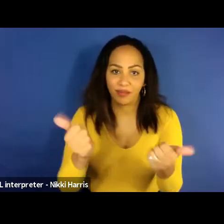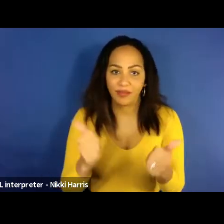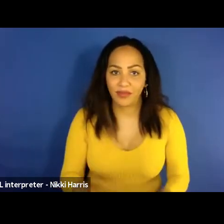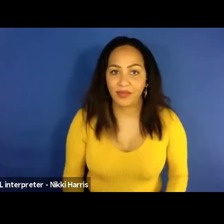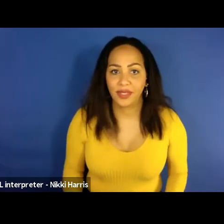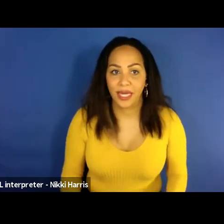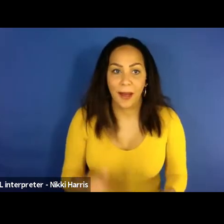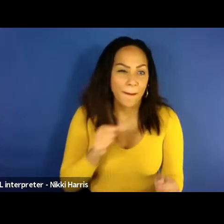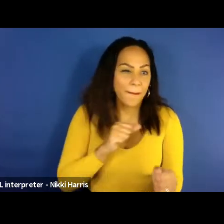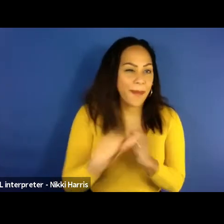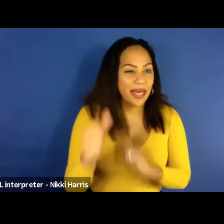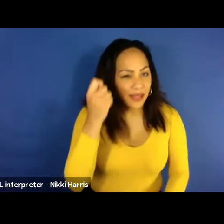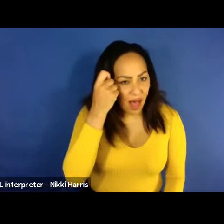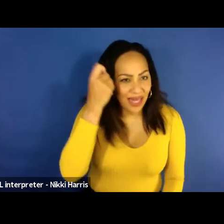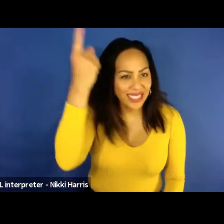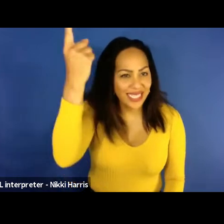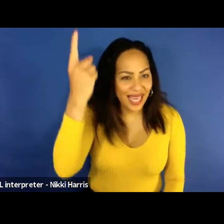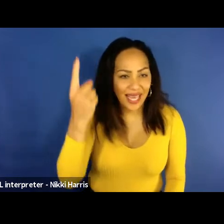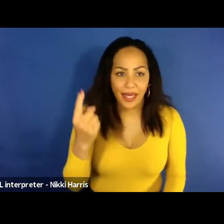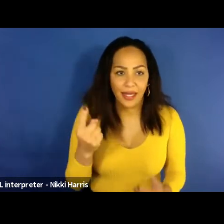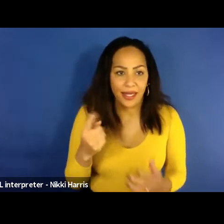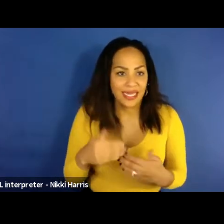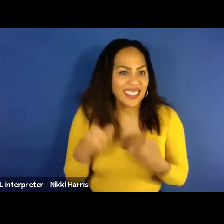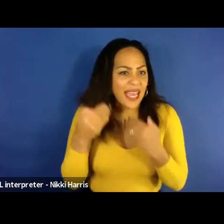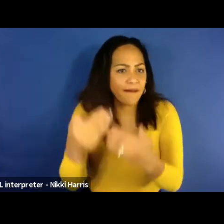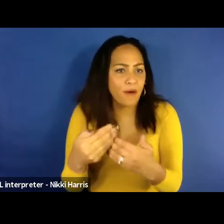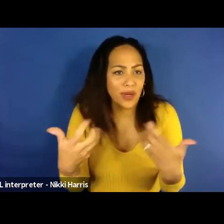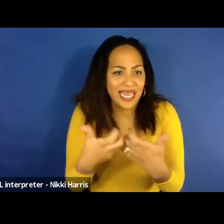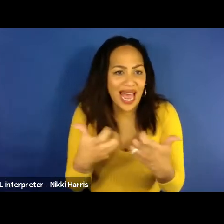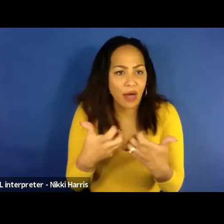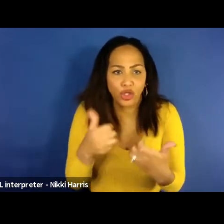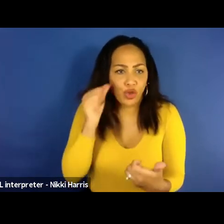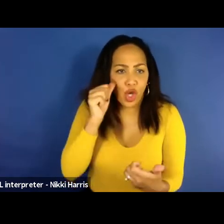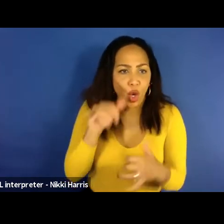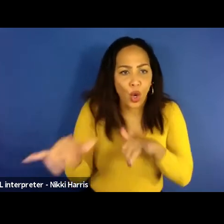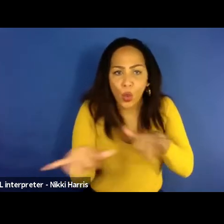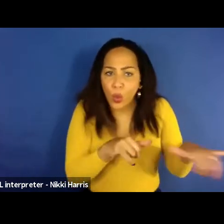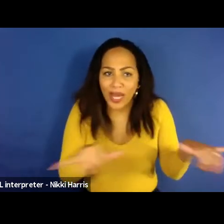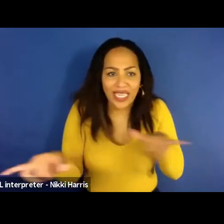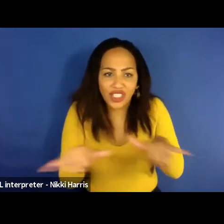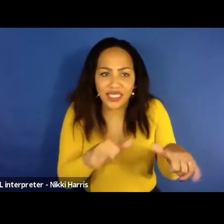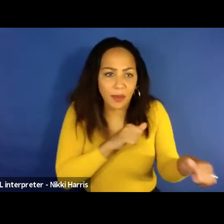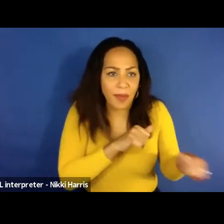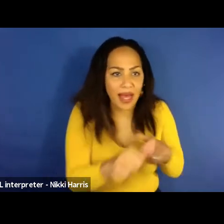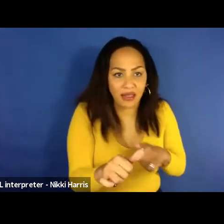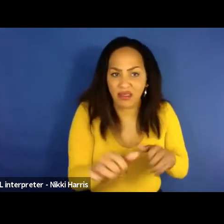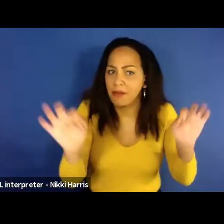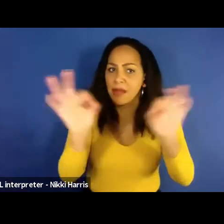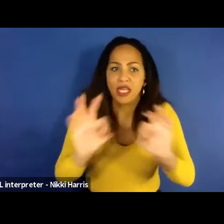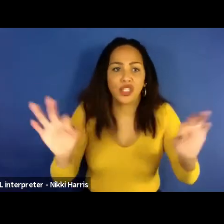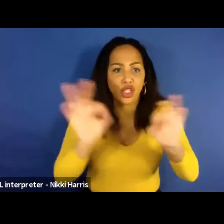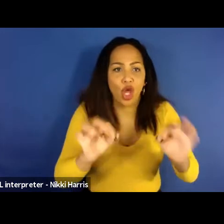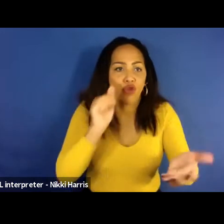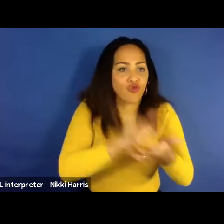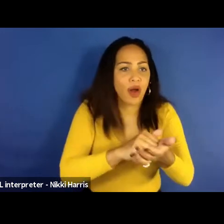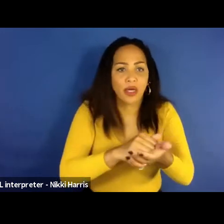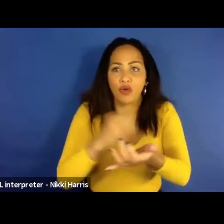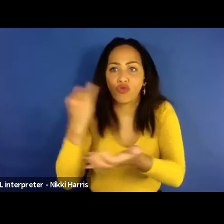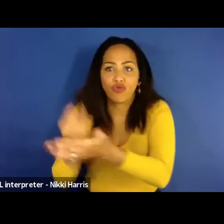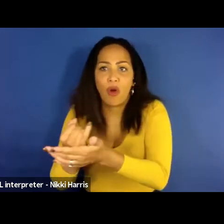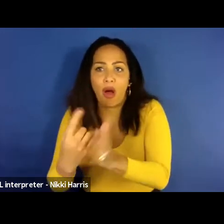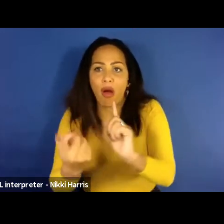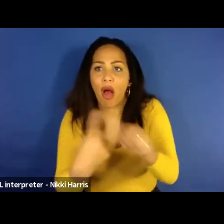forward? Love that. That's such an important question. So there's no right or wrong answer, but ultimately, as